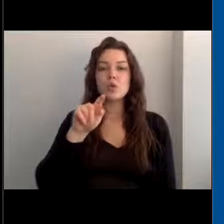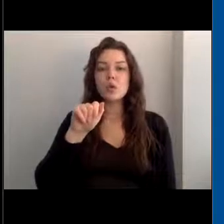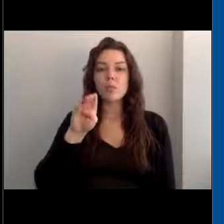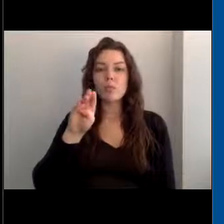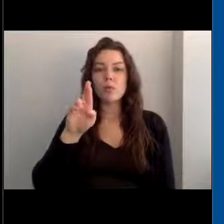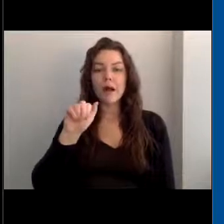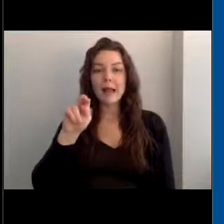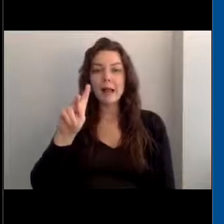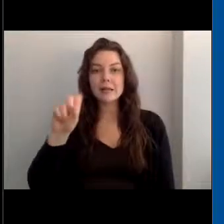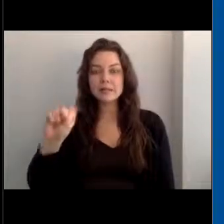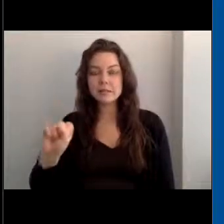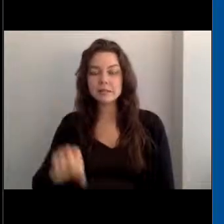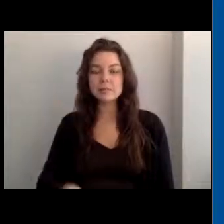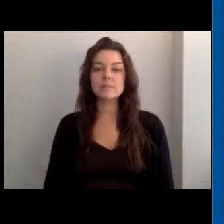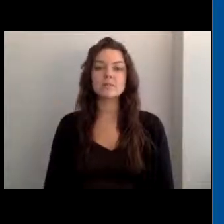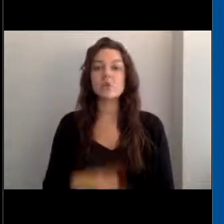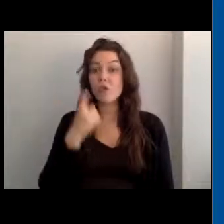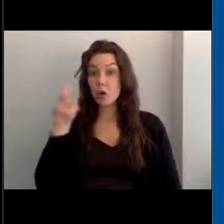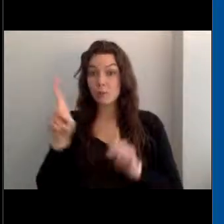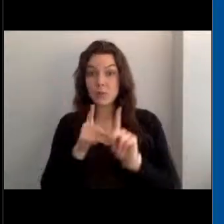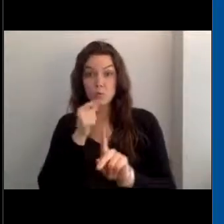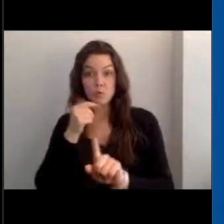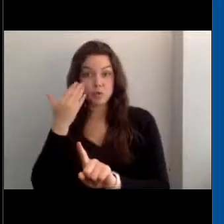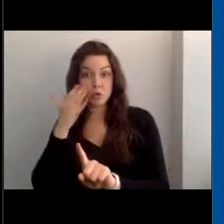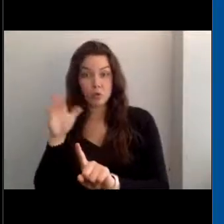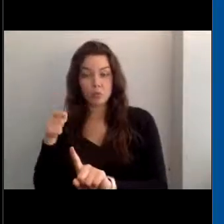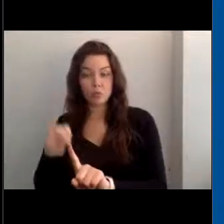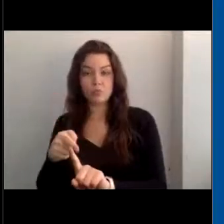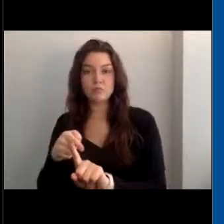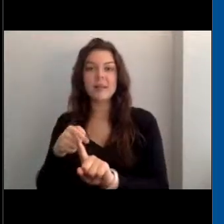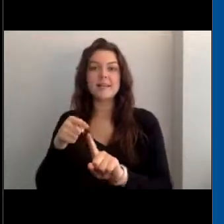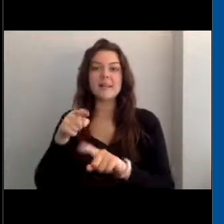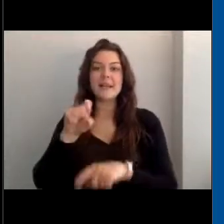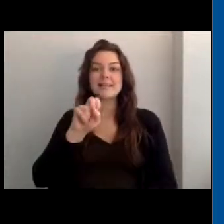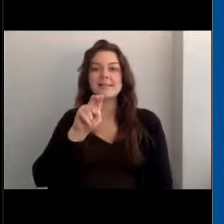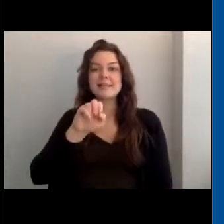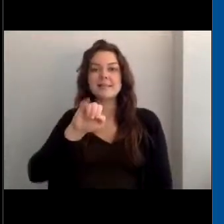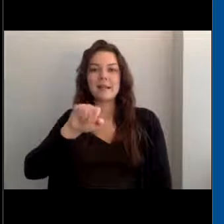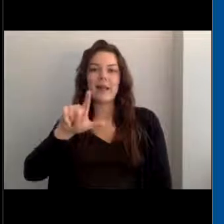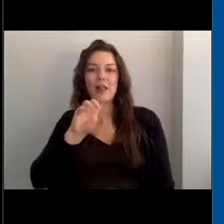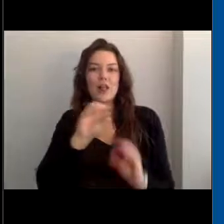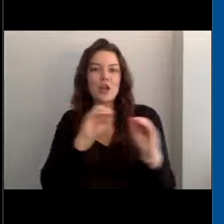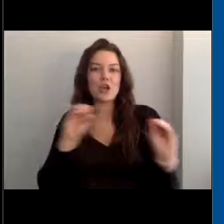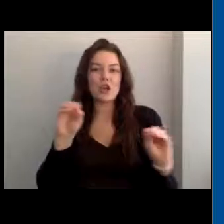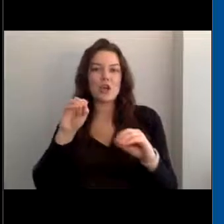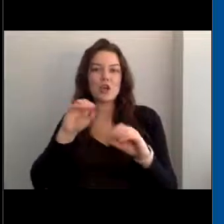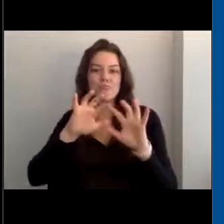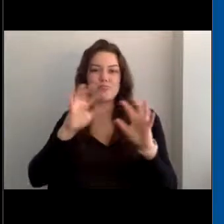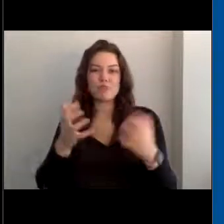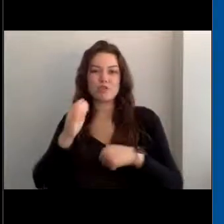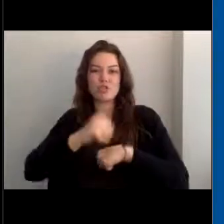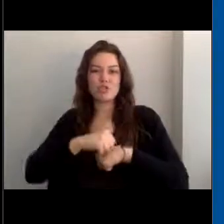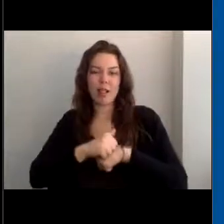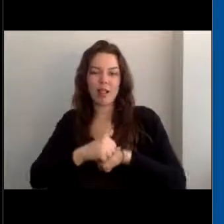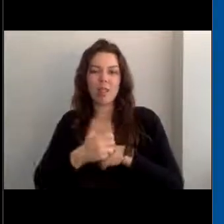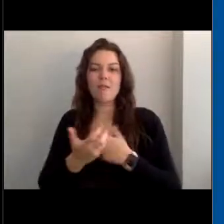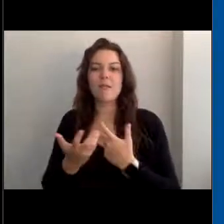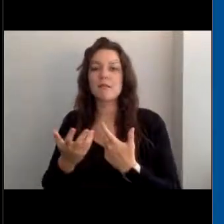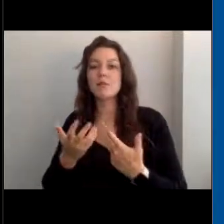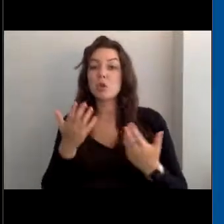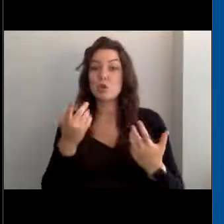nudibranchs. They're, for those who don't know, they're shellless snails, and they come in very bright colors. but the kinds we have are very